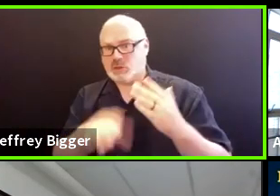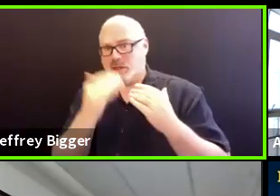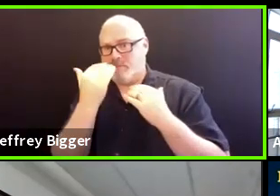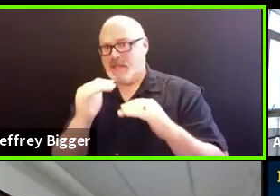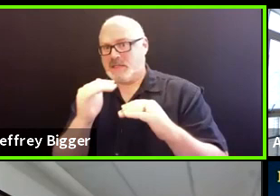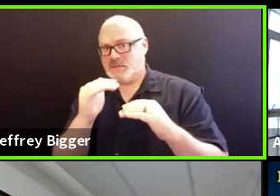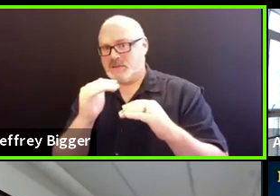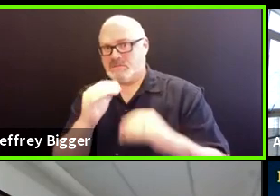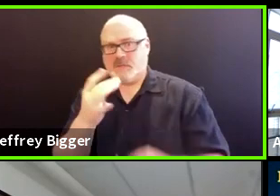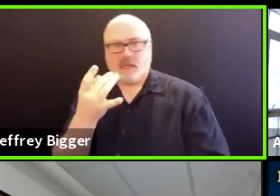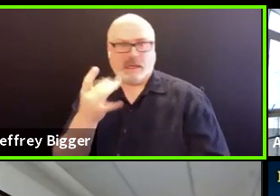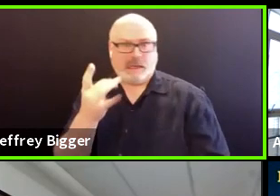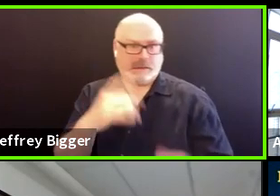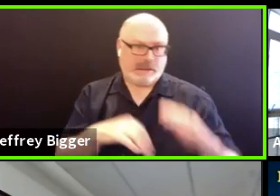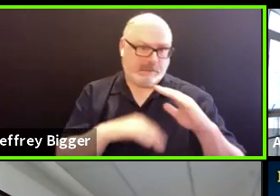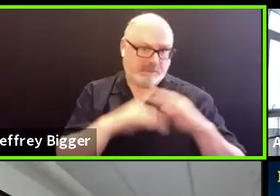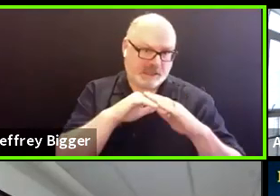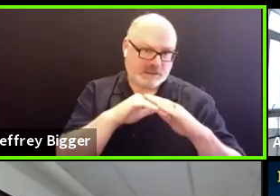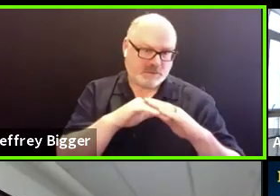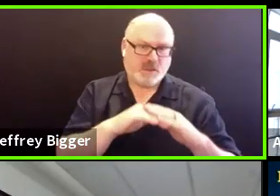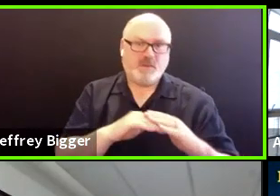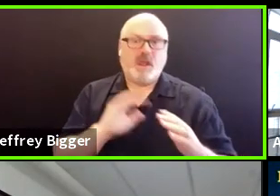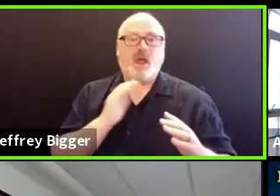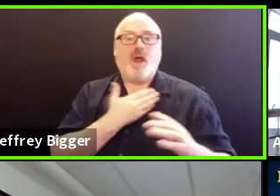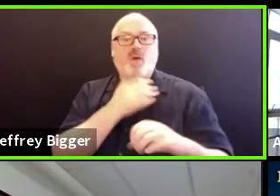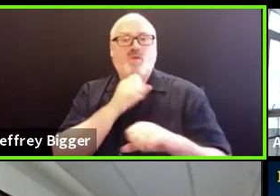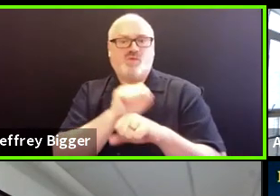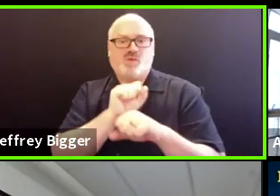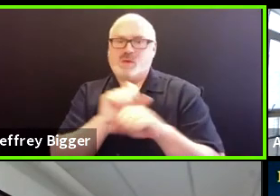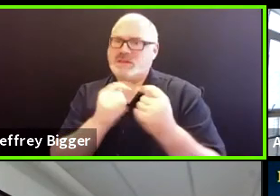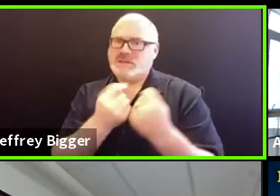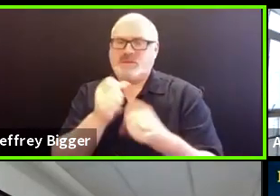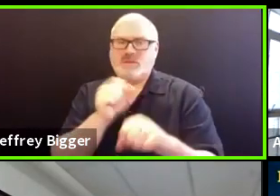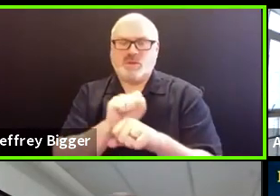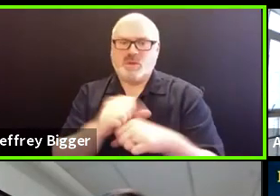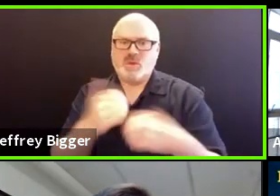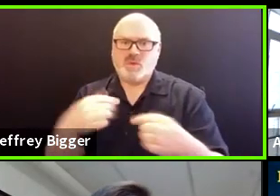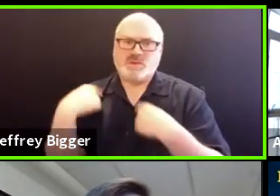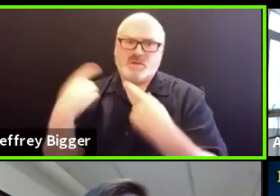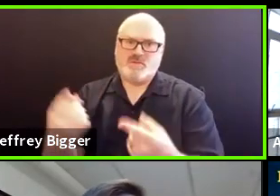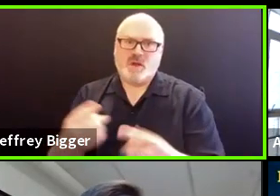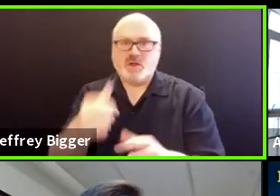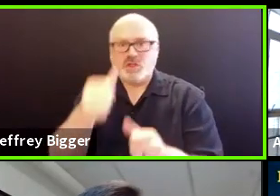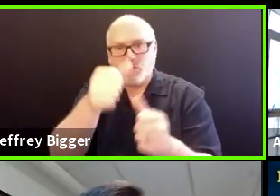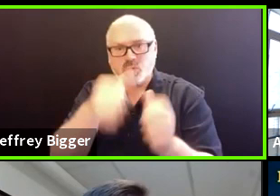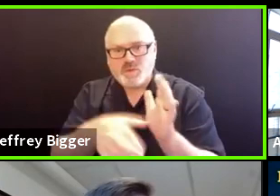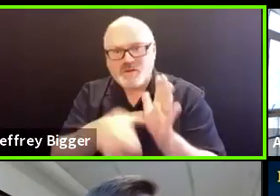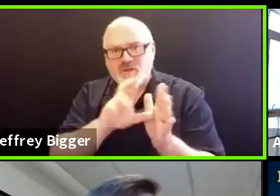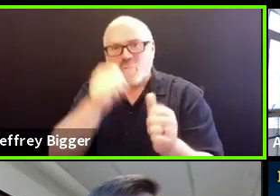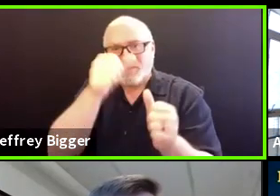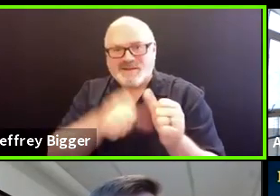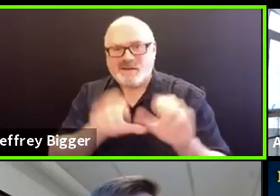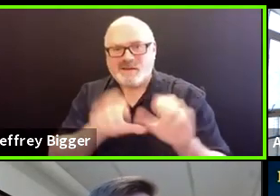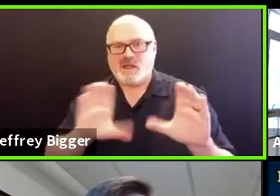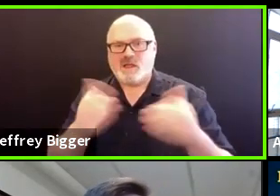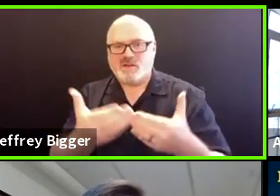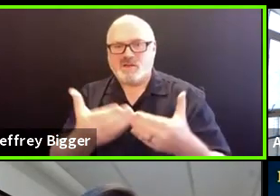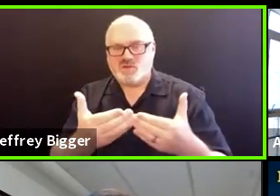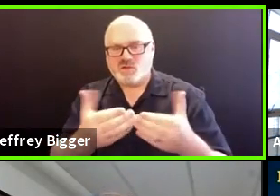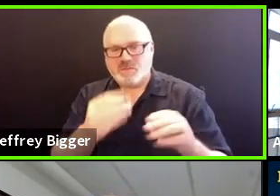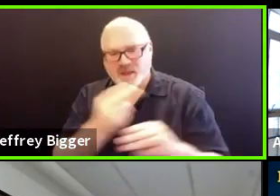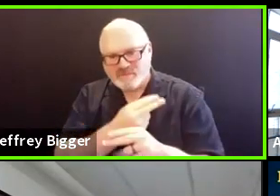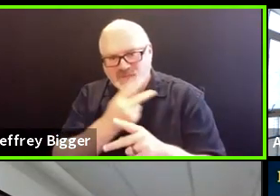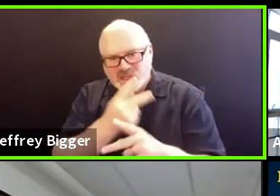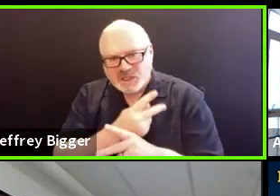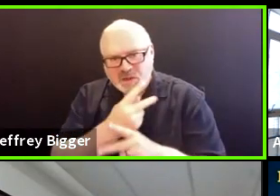18. And that the work that our team has been having to do just to go through every single classroom and model what social